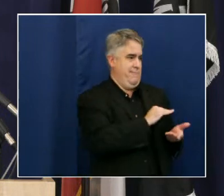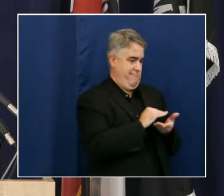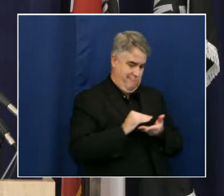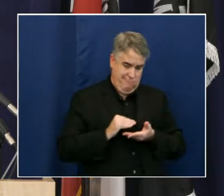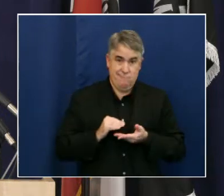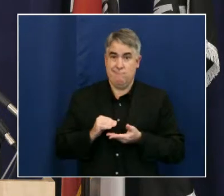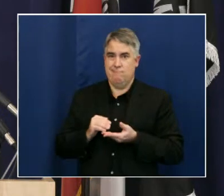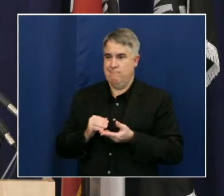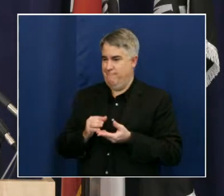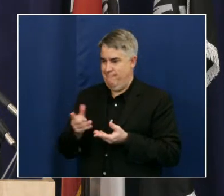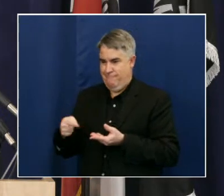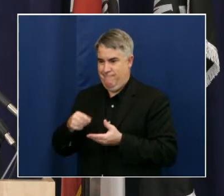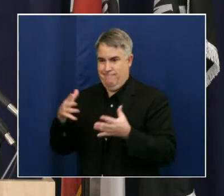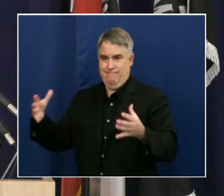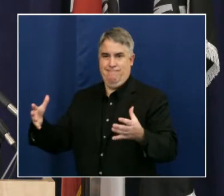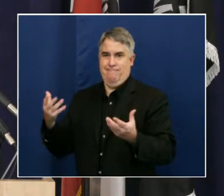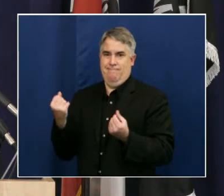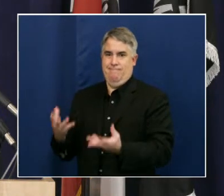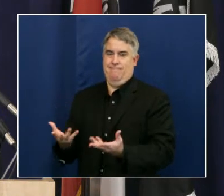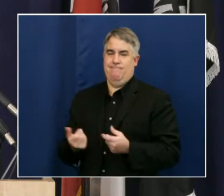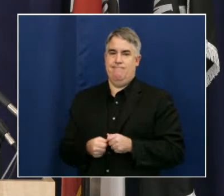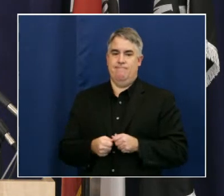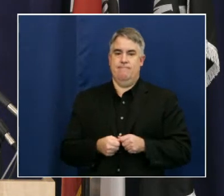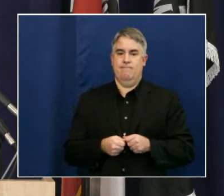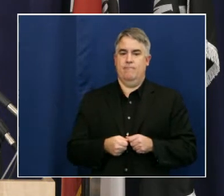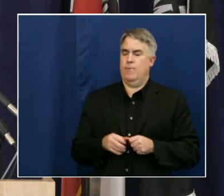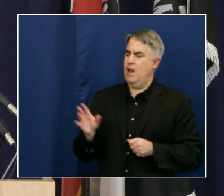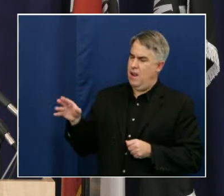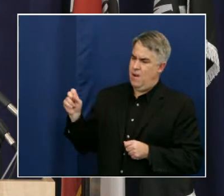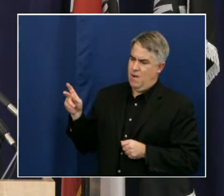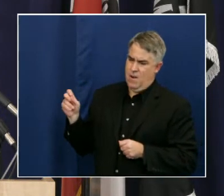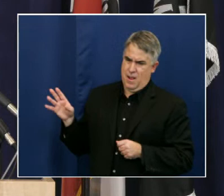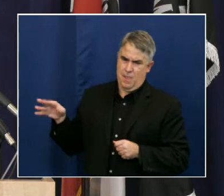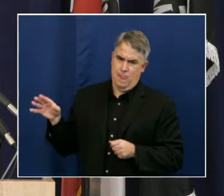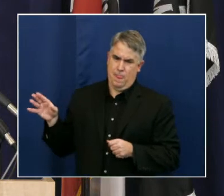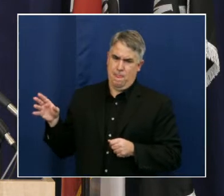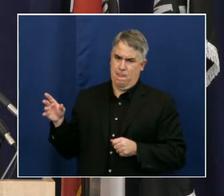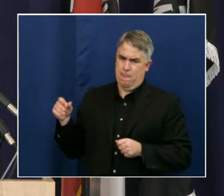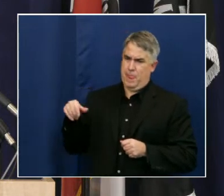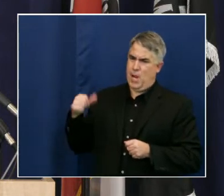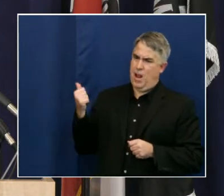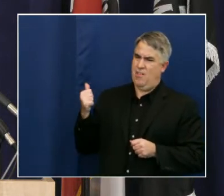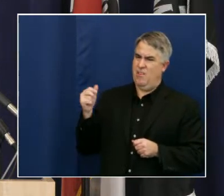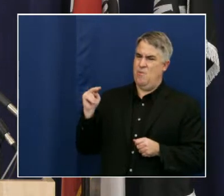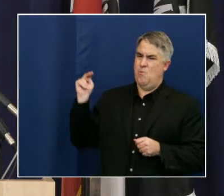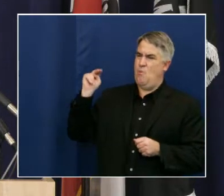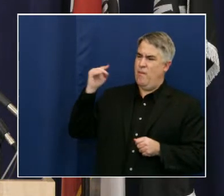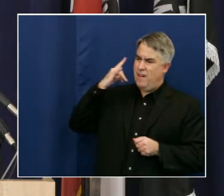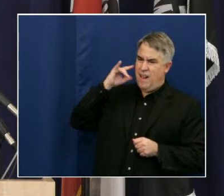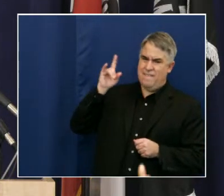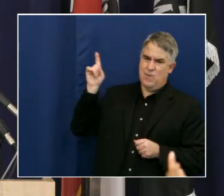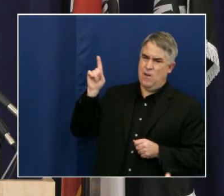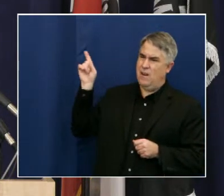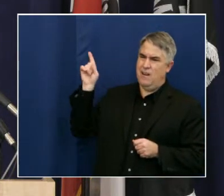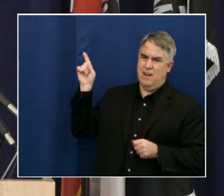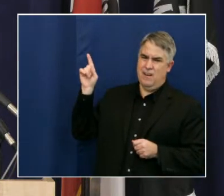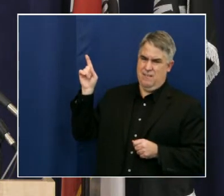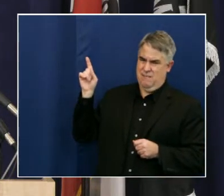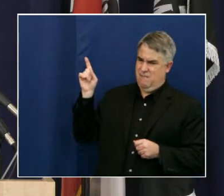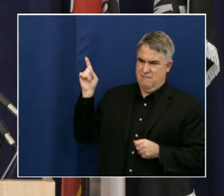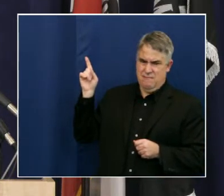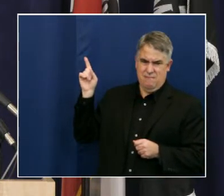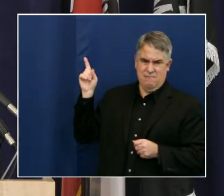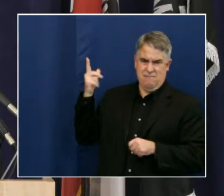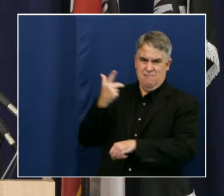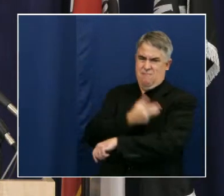And that doesn't upset you, though, that people in other parts of the state they're much further along. They're in Tier 1B, and we're